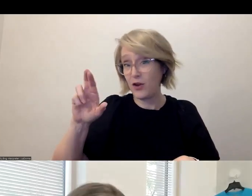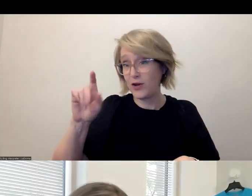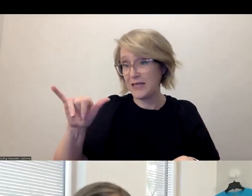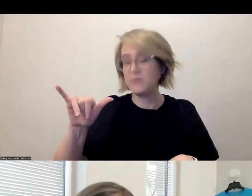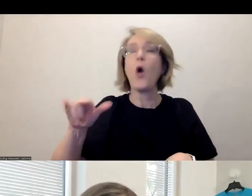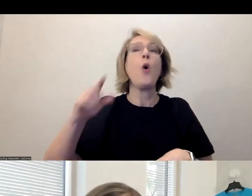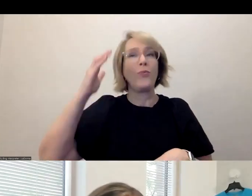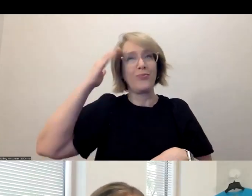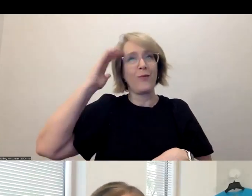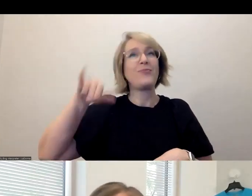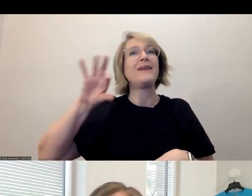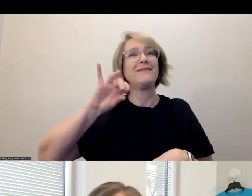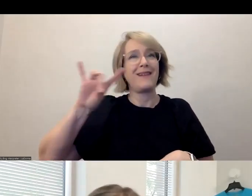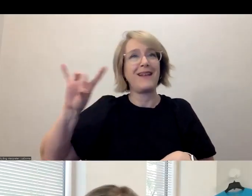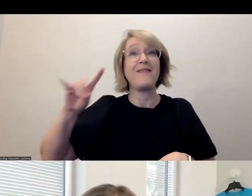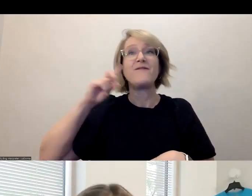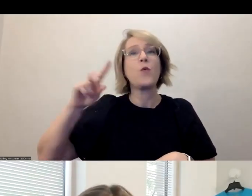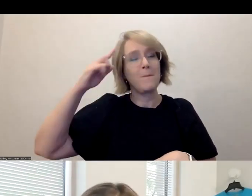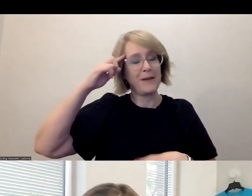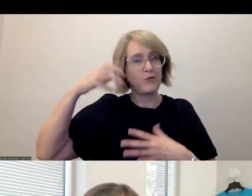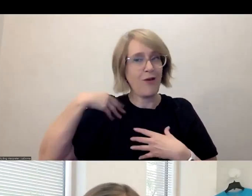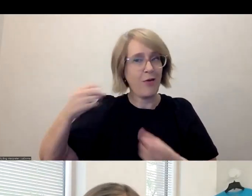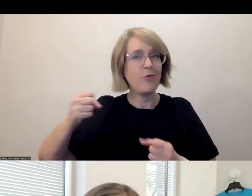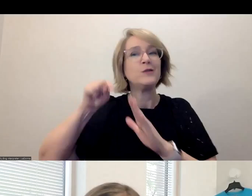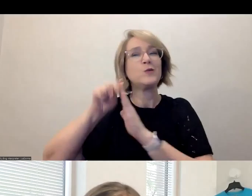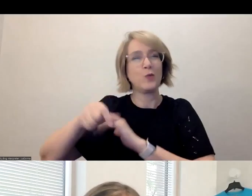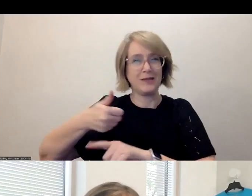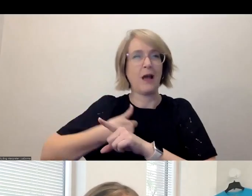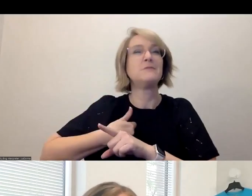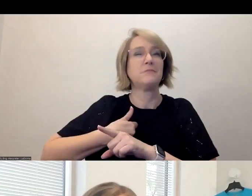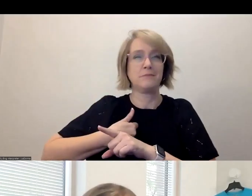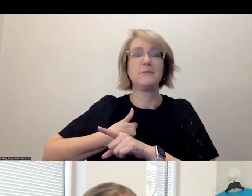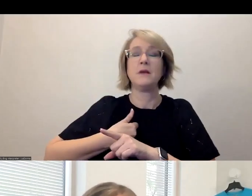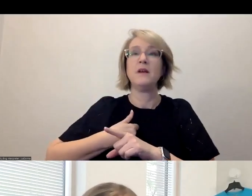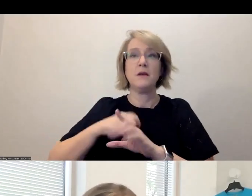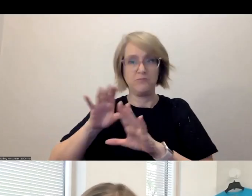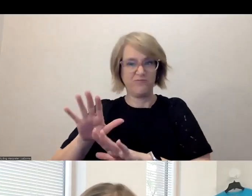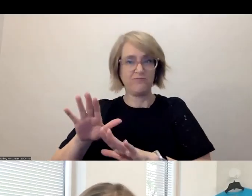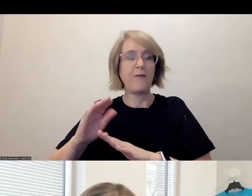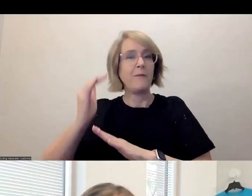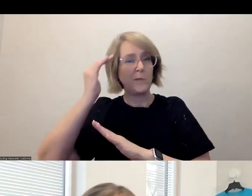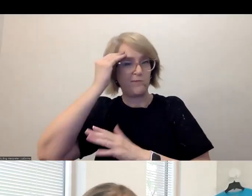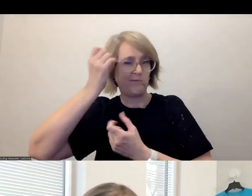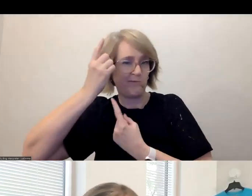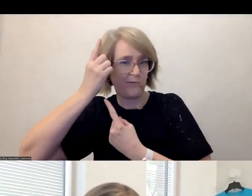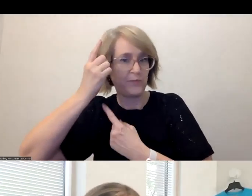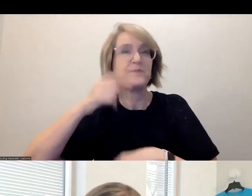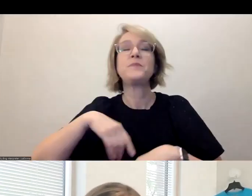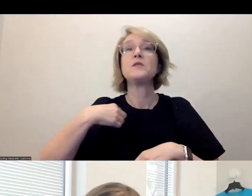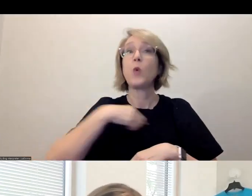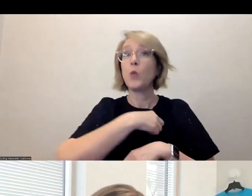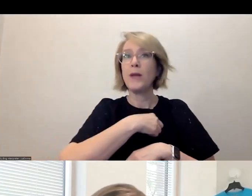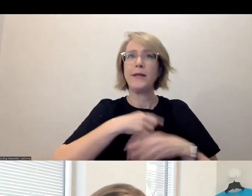for mental health or suicide, know how they can contact it. So what we found, digging into this a little bit more with